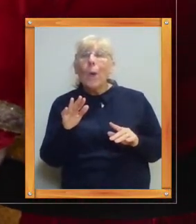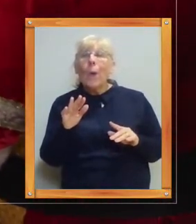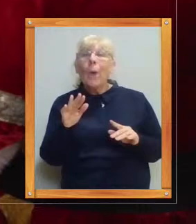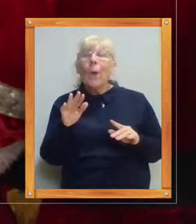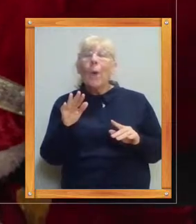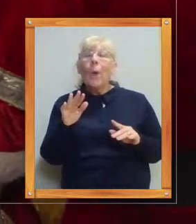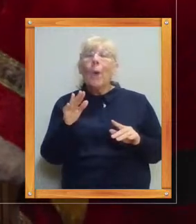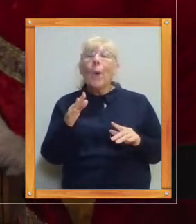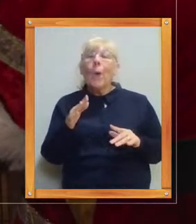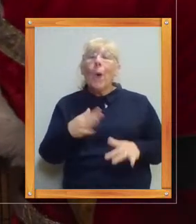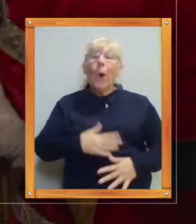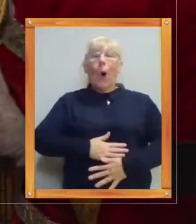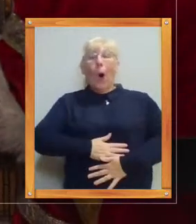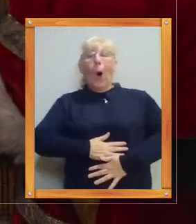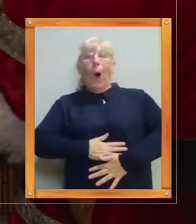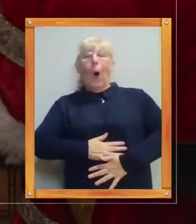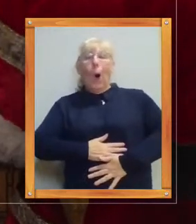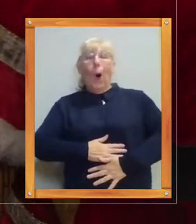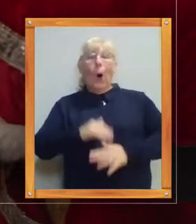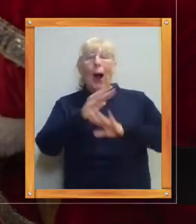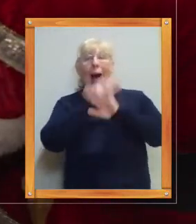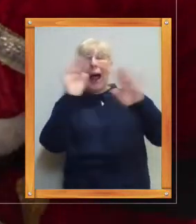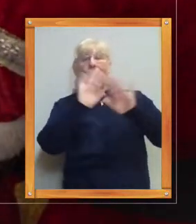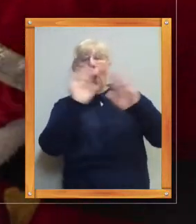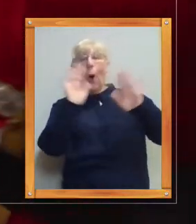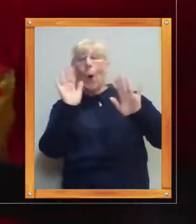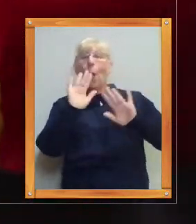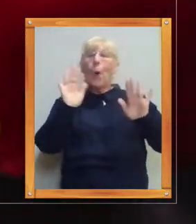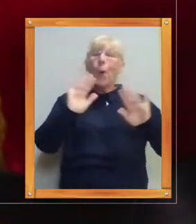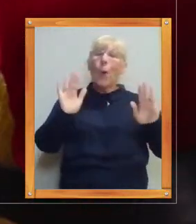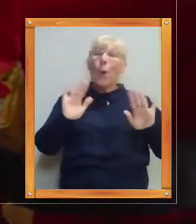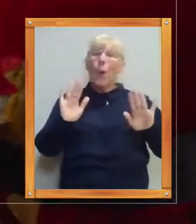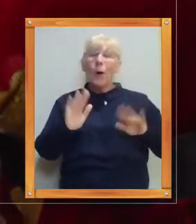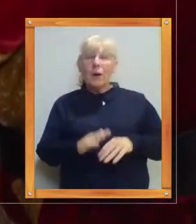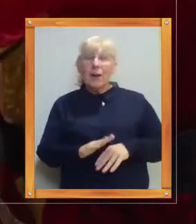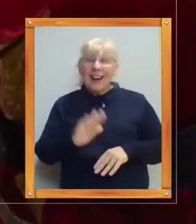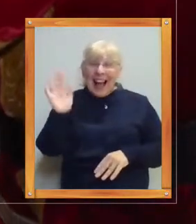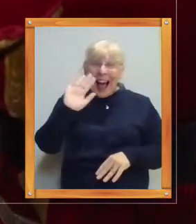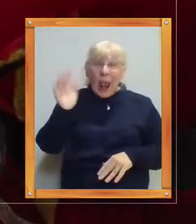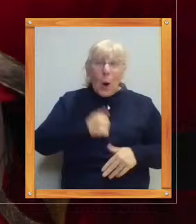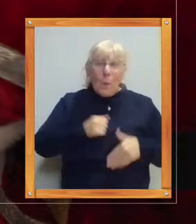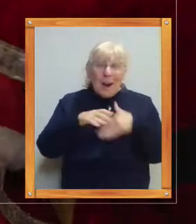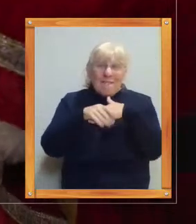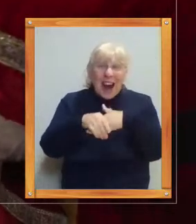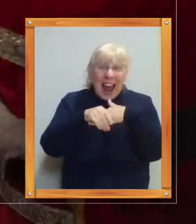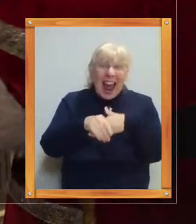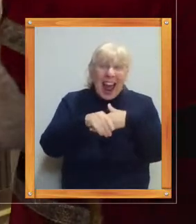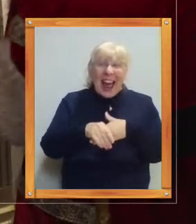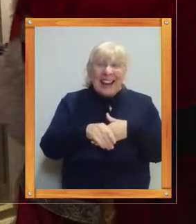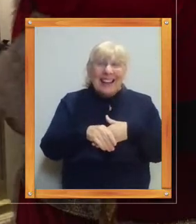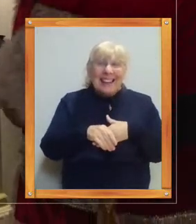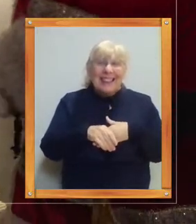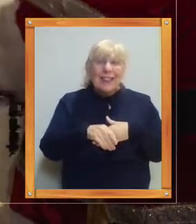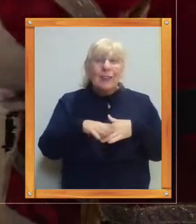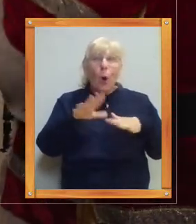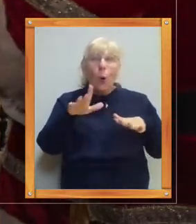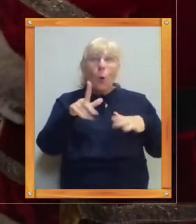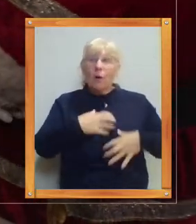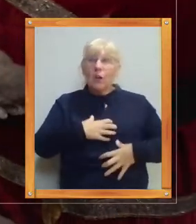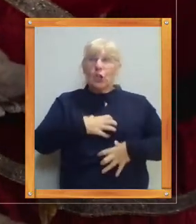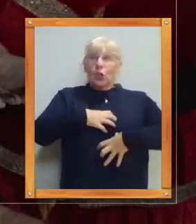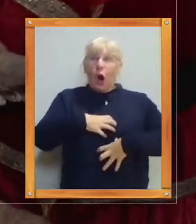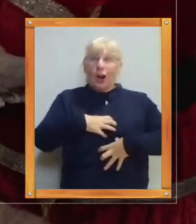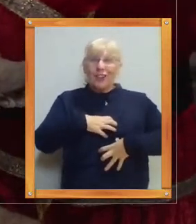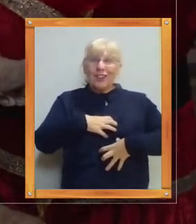Oh, hello everyone! Oh, hello my friends! Oh, we're a little bit shocked, my friend. Did you